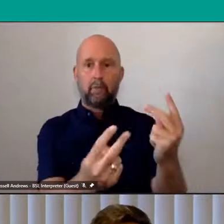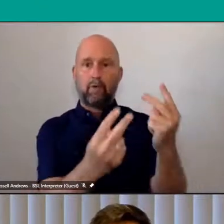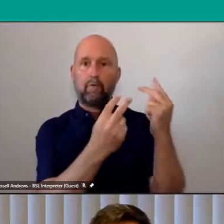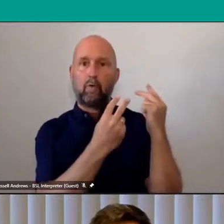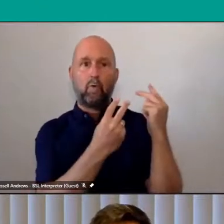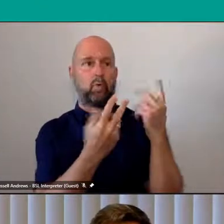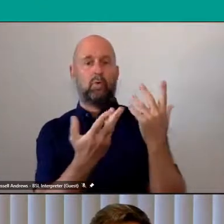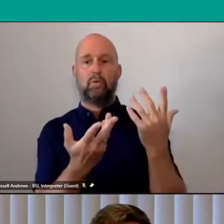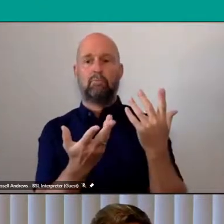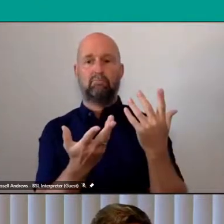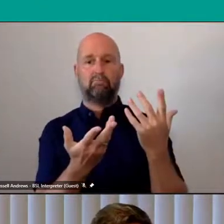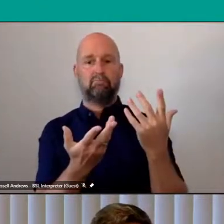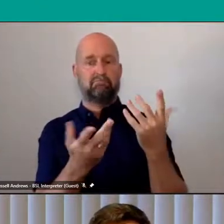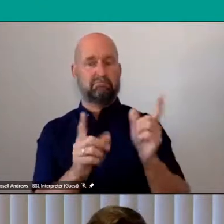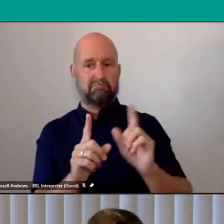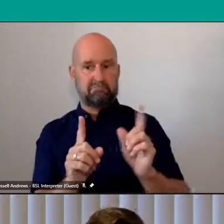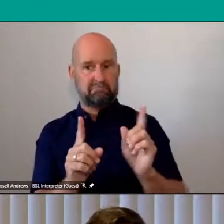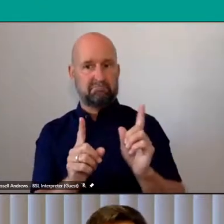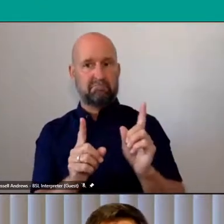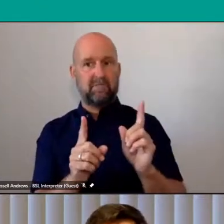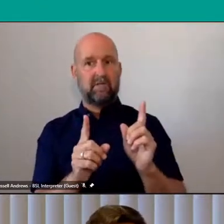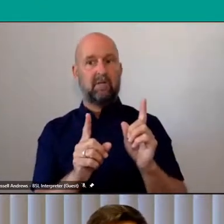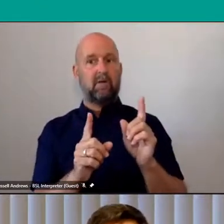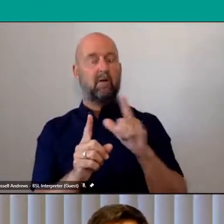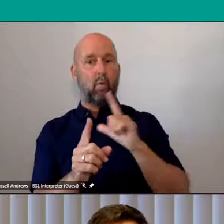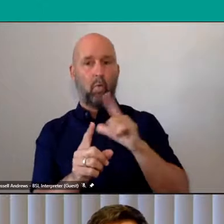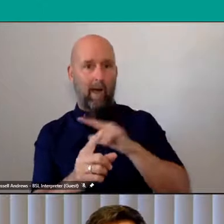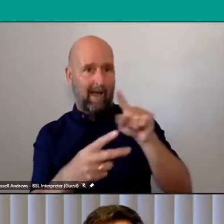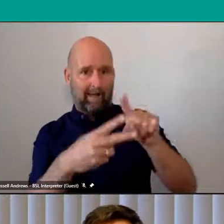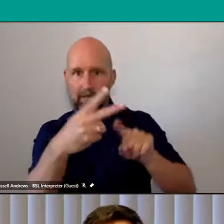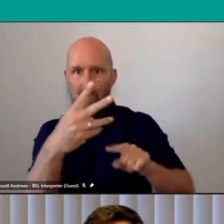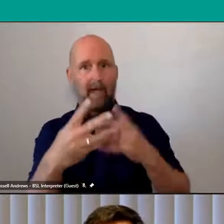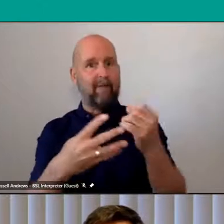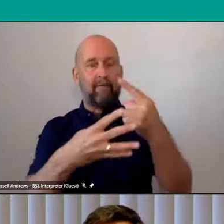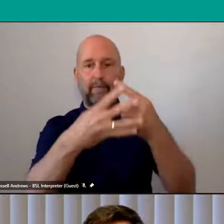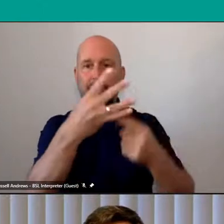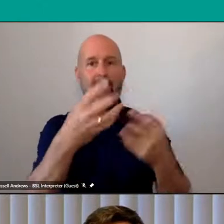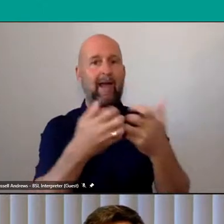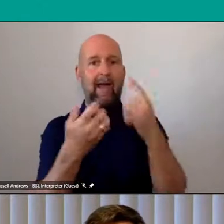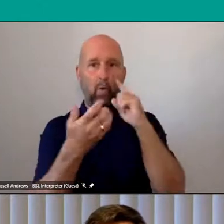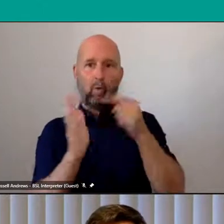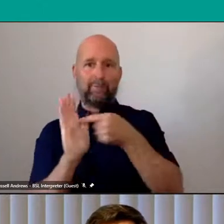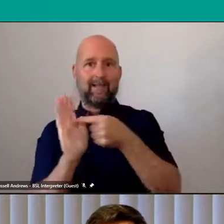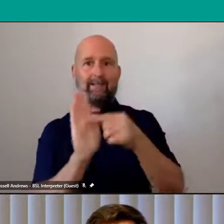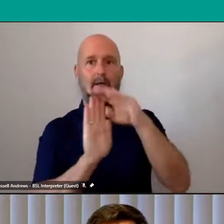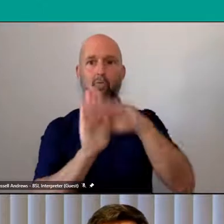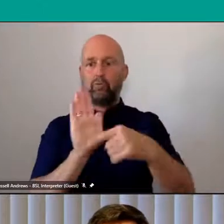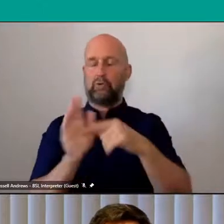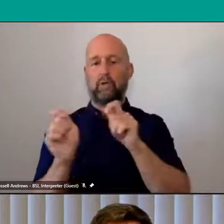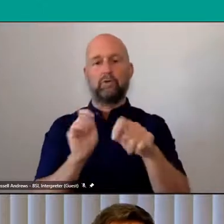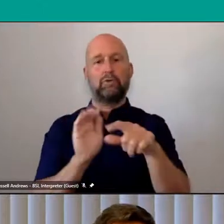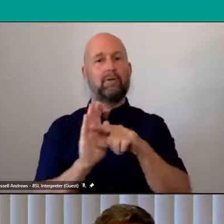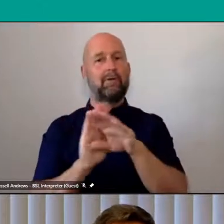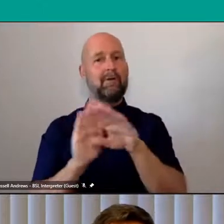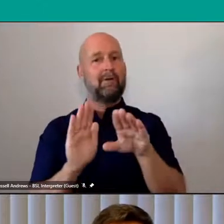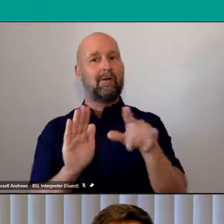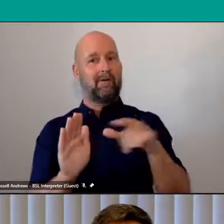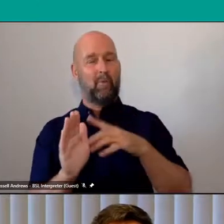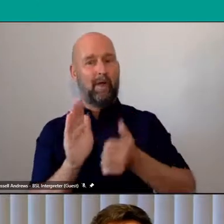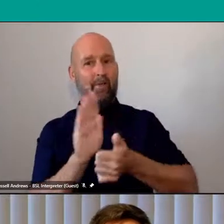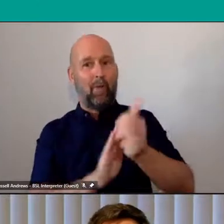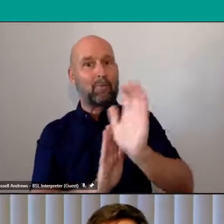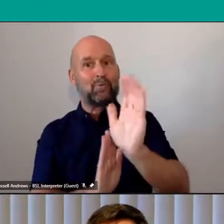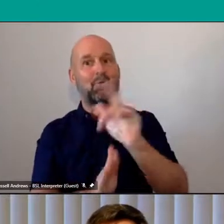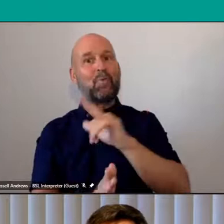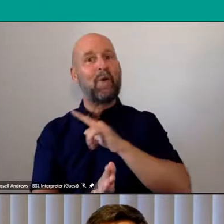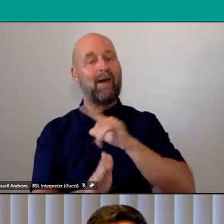should be, the commentary around it, how it should be presented. So we don't want just to throw things out without it being